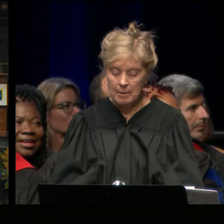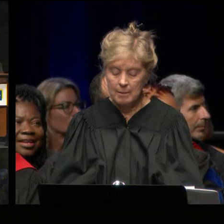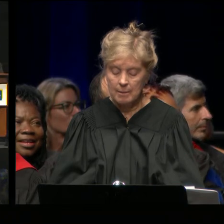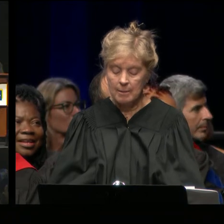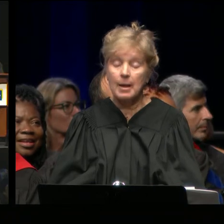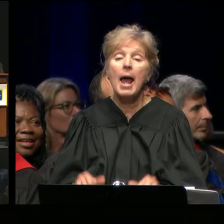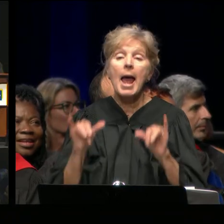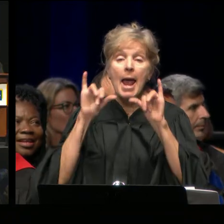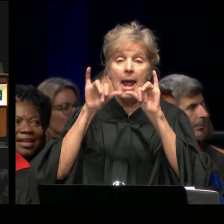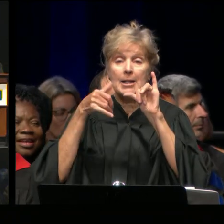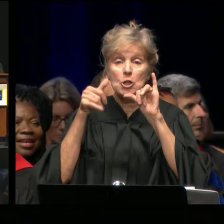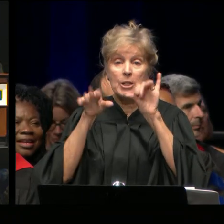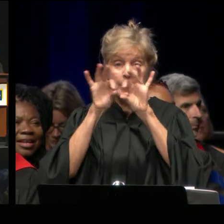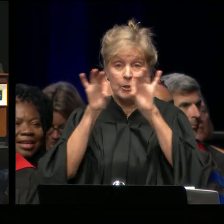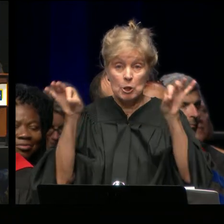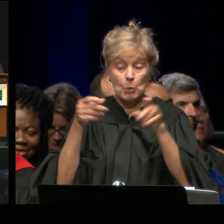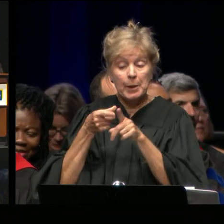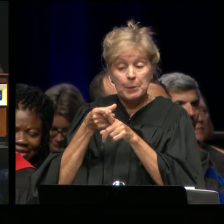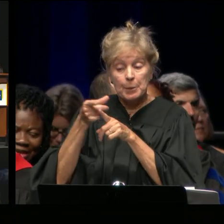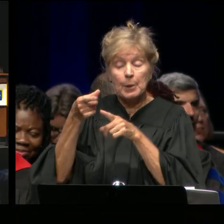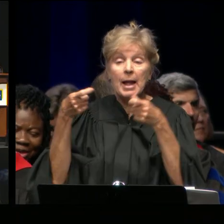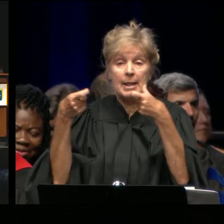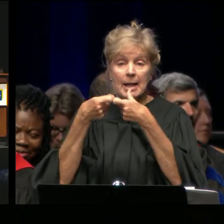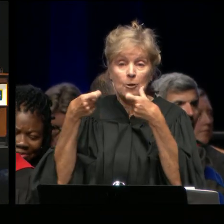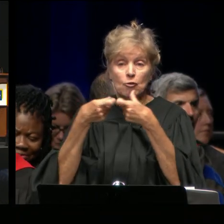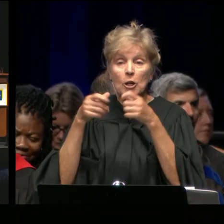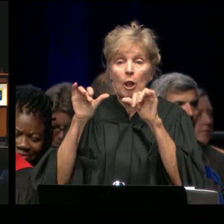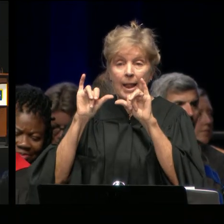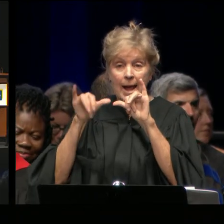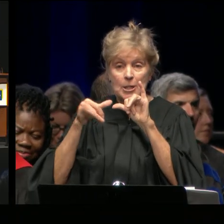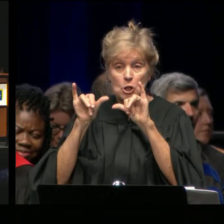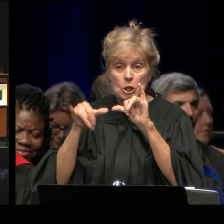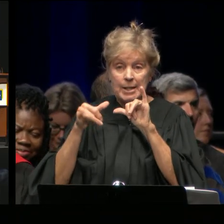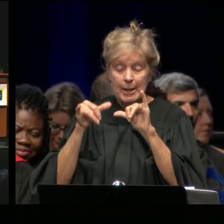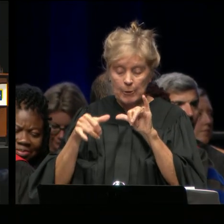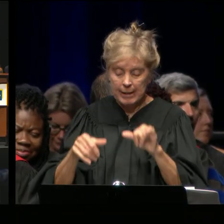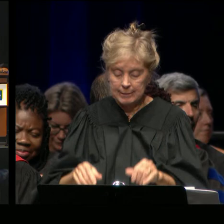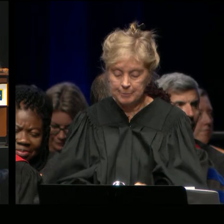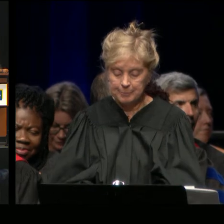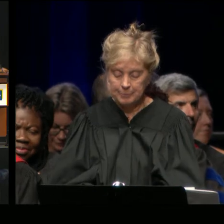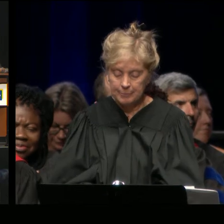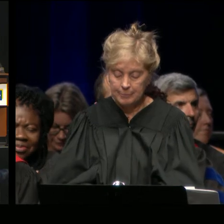Bachelor of Engineering in Electrical Engineering.